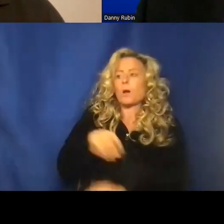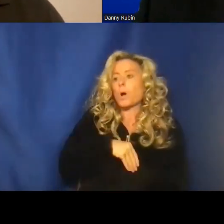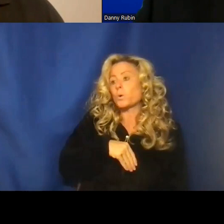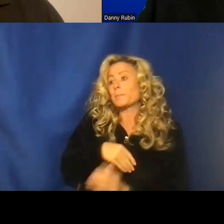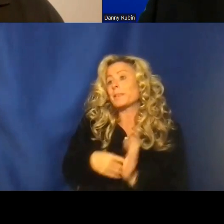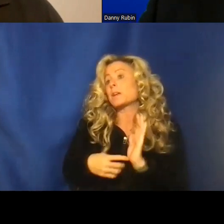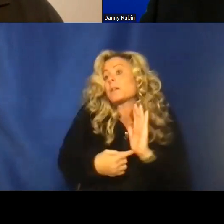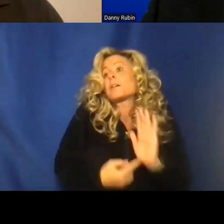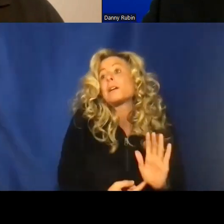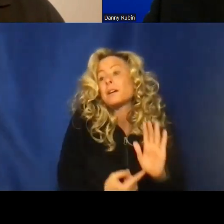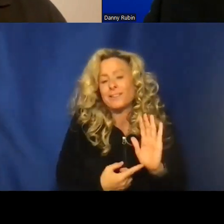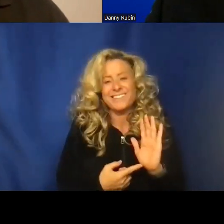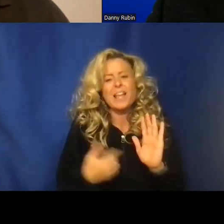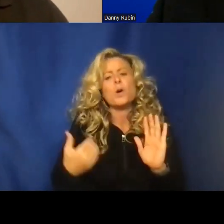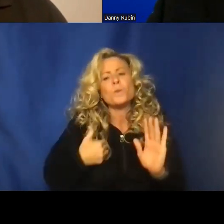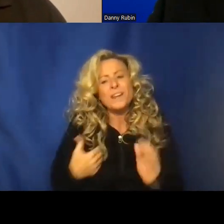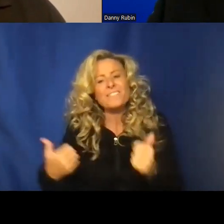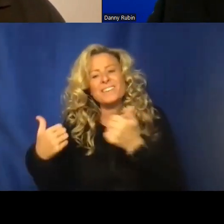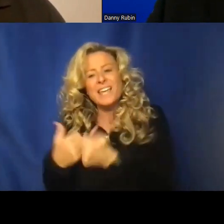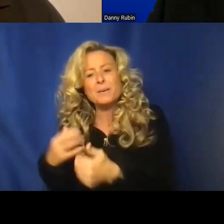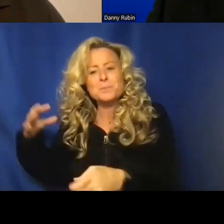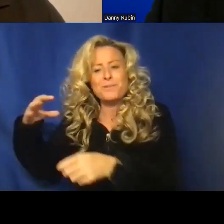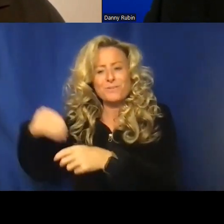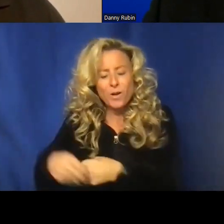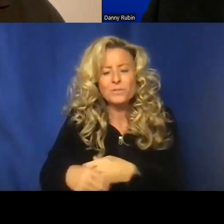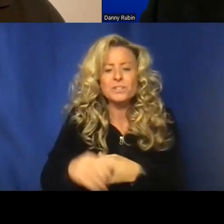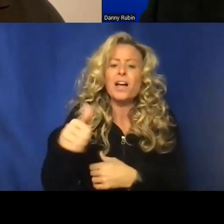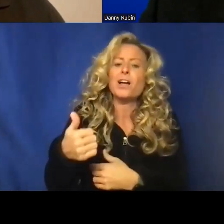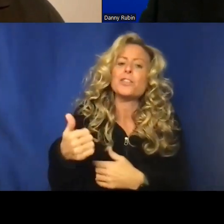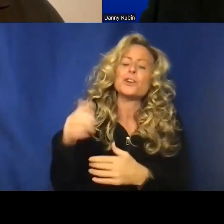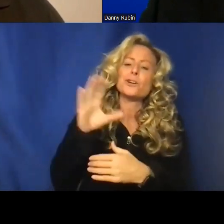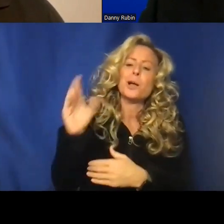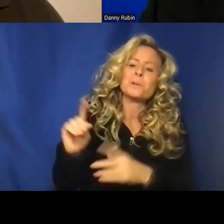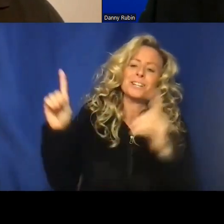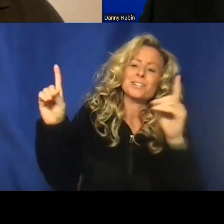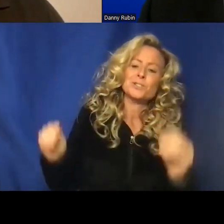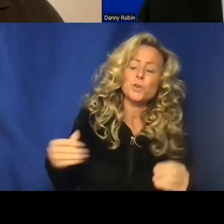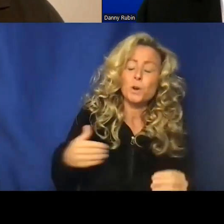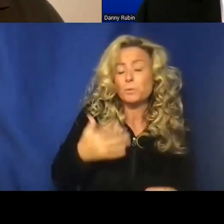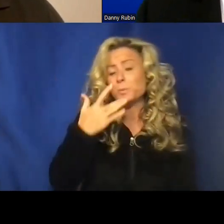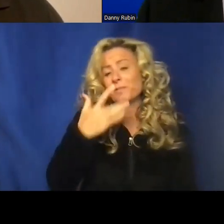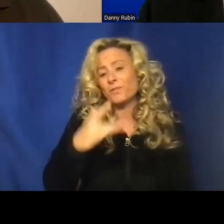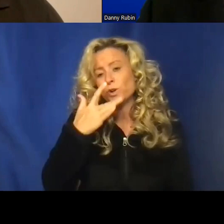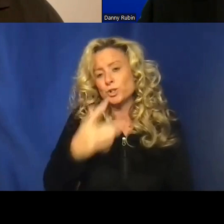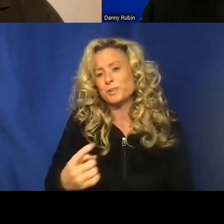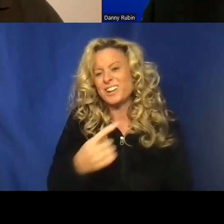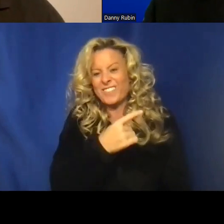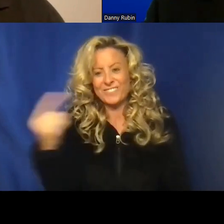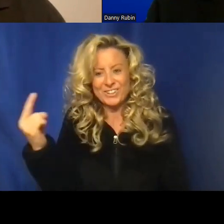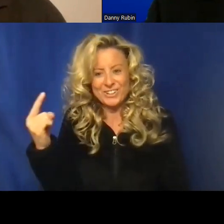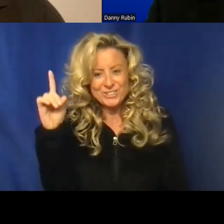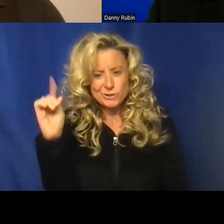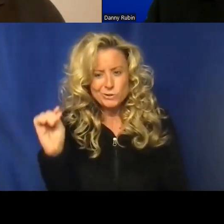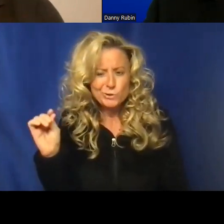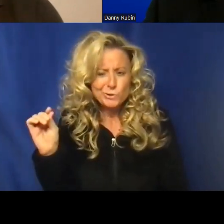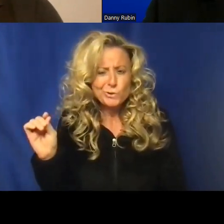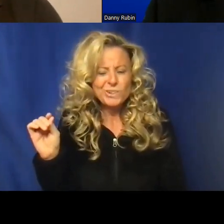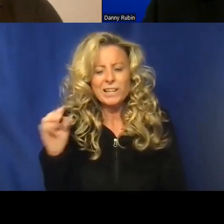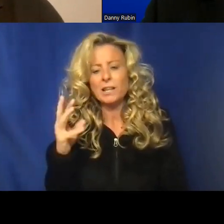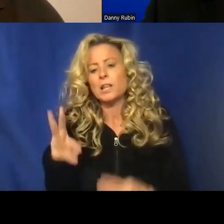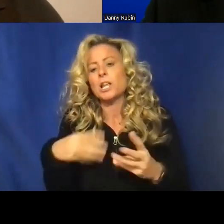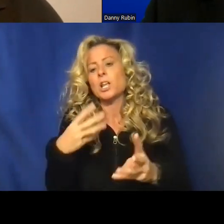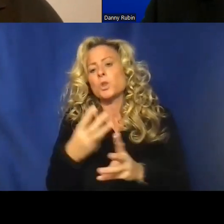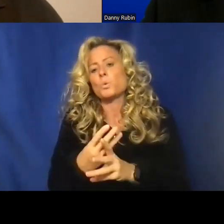And there are other companies that are doing this. I think we've been fortunate to be one of the first to do it in the world